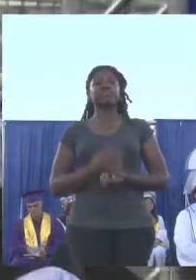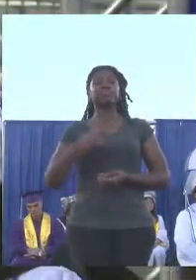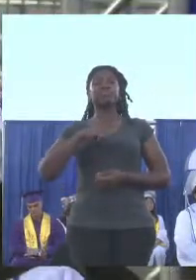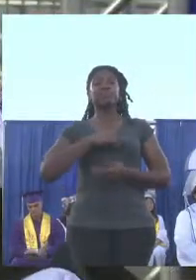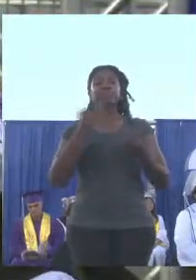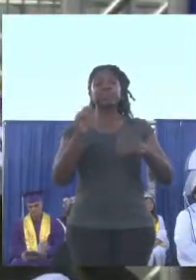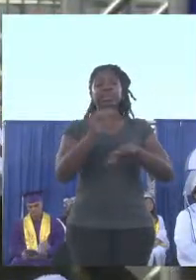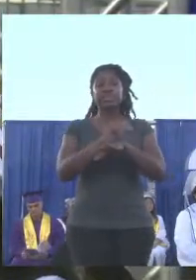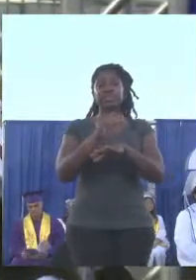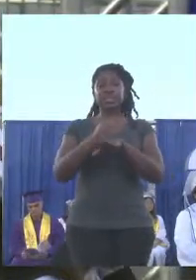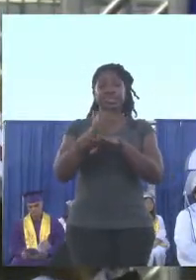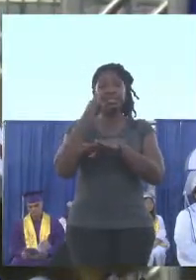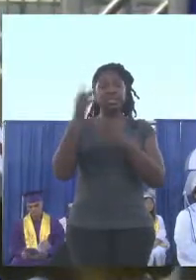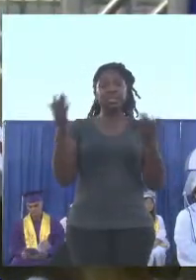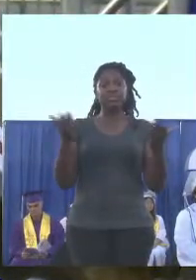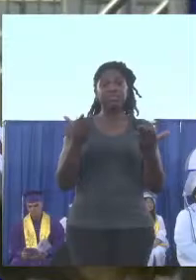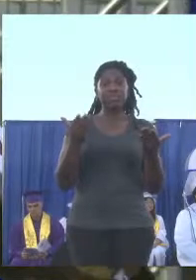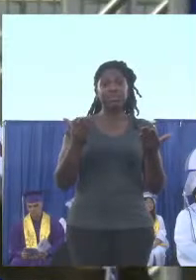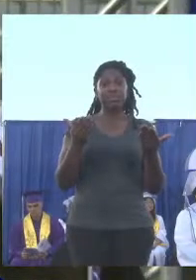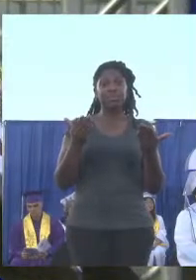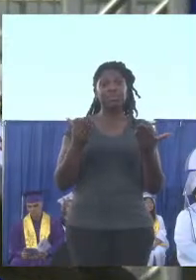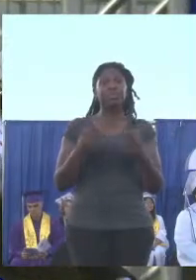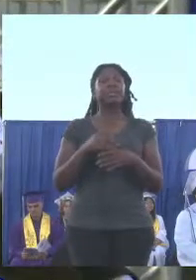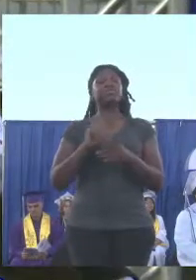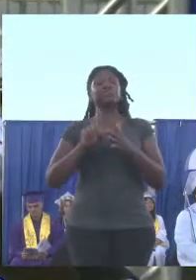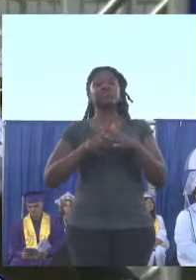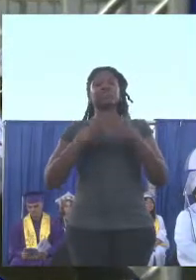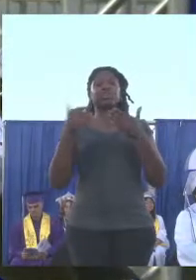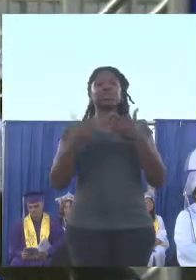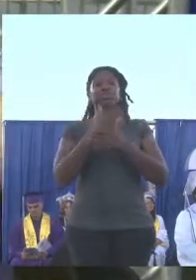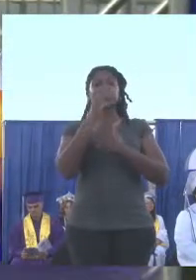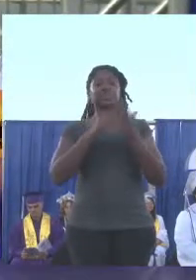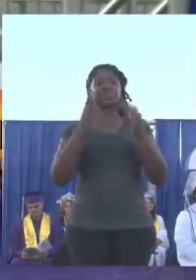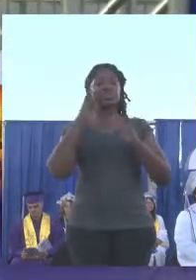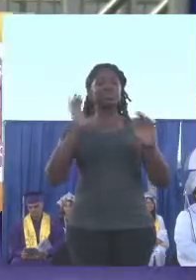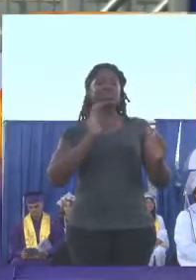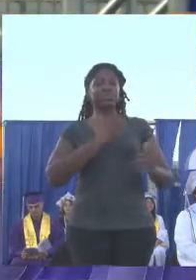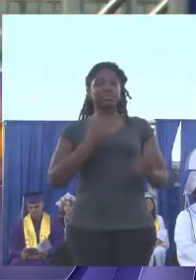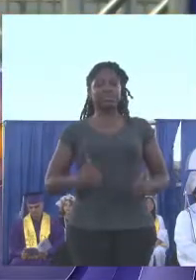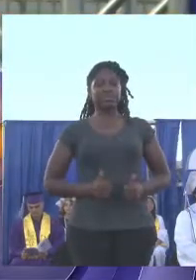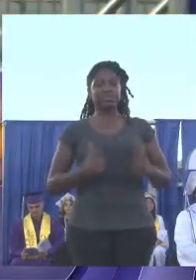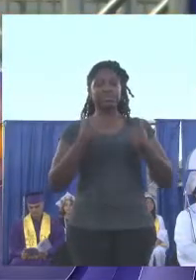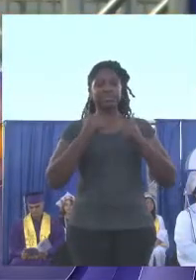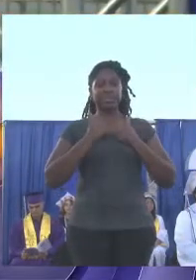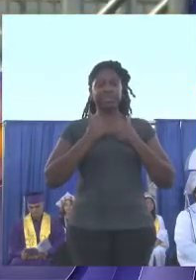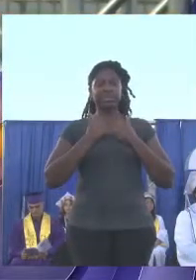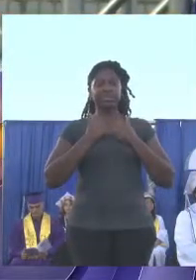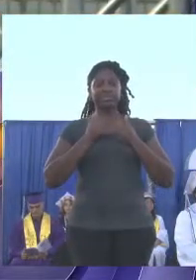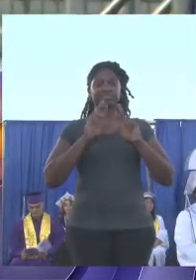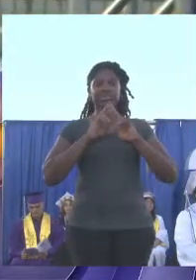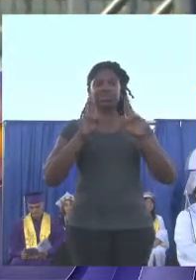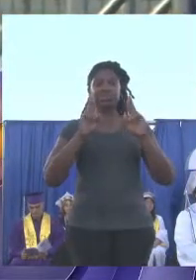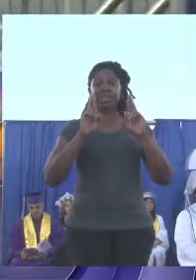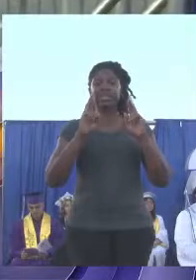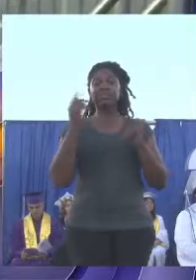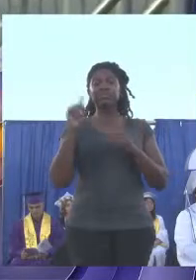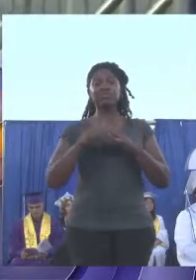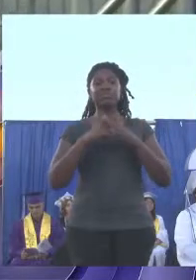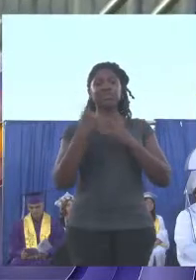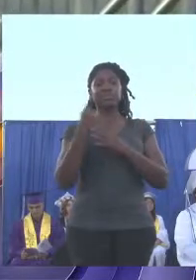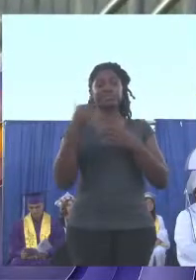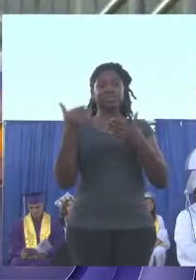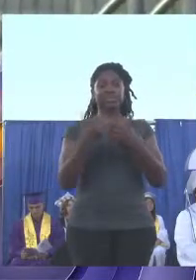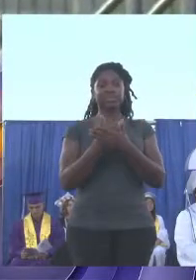to celebrate the turning of a new leaf. We are getting ready to take the next step in our lives.